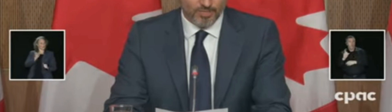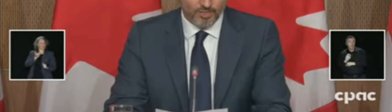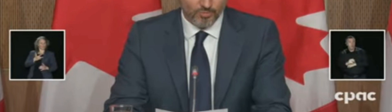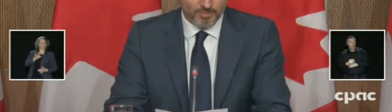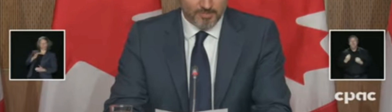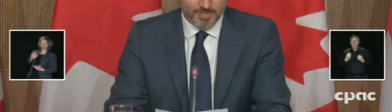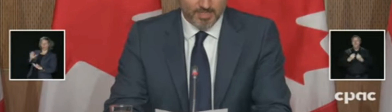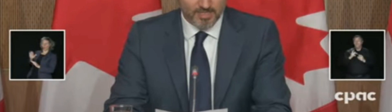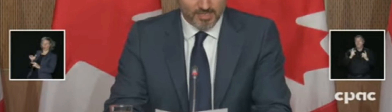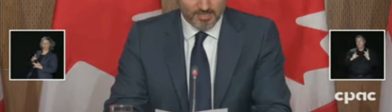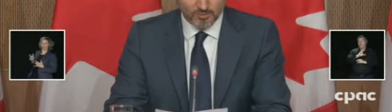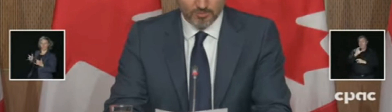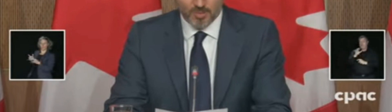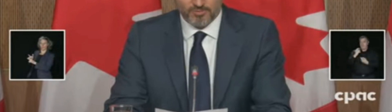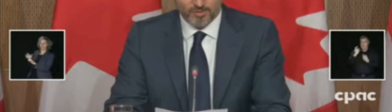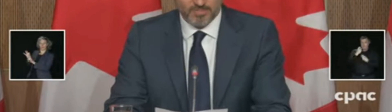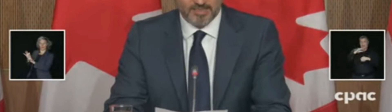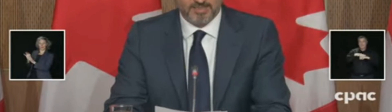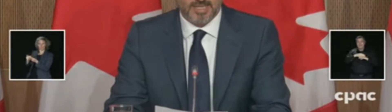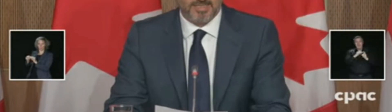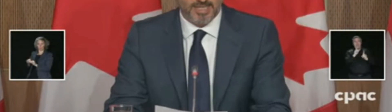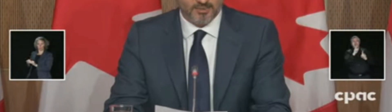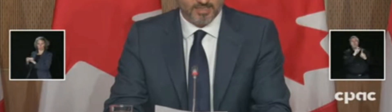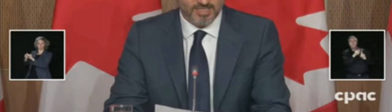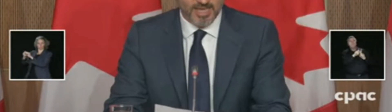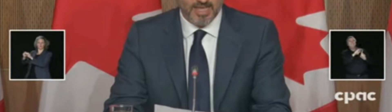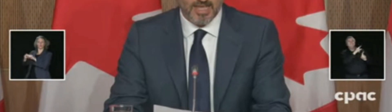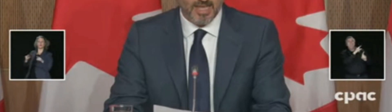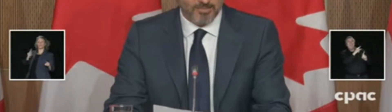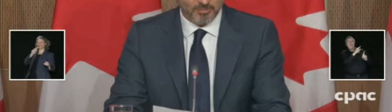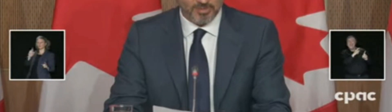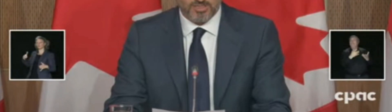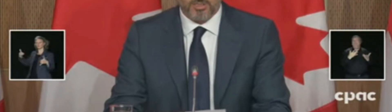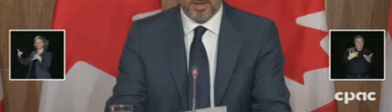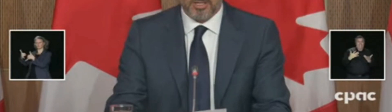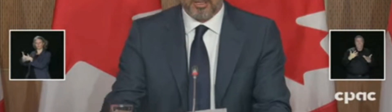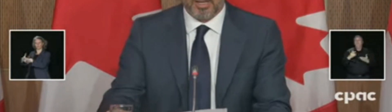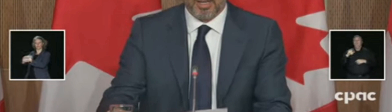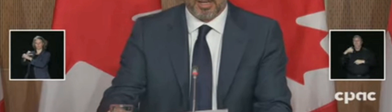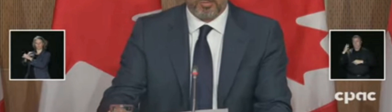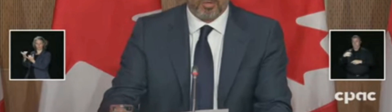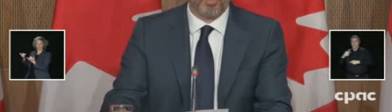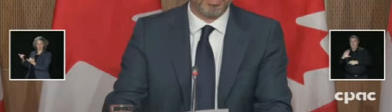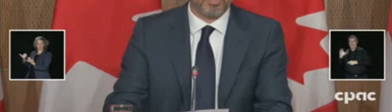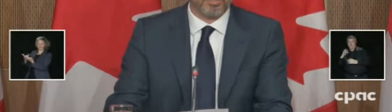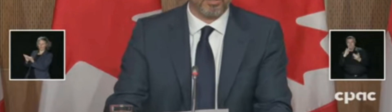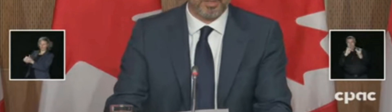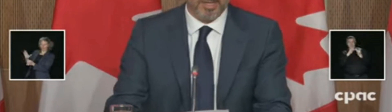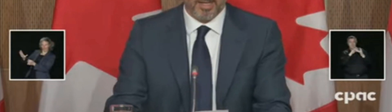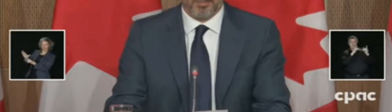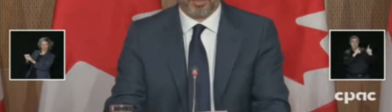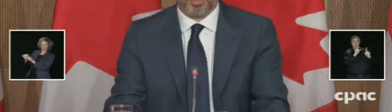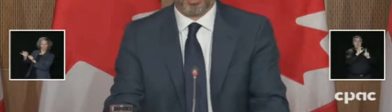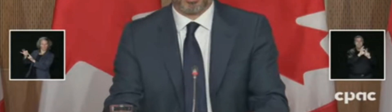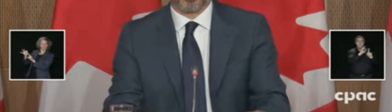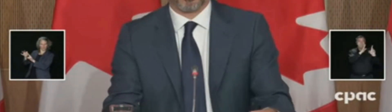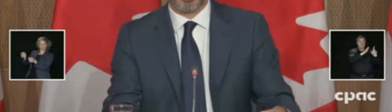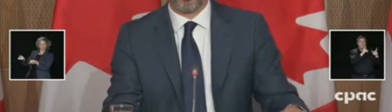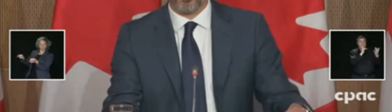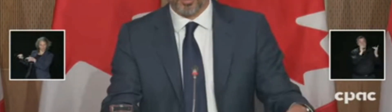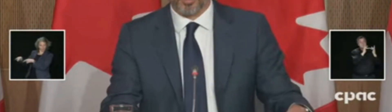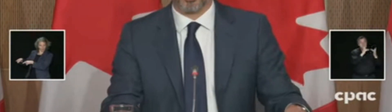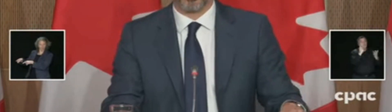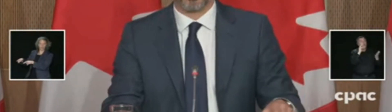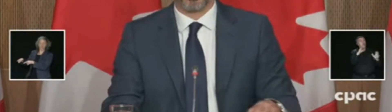Minister Garneau will be speaking to his counterpart from Pakistan later today about the situation and what we can do to help.